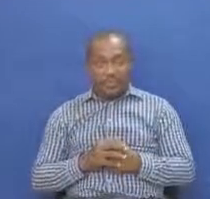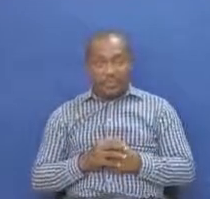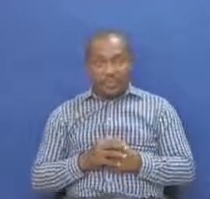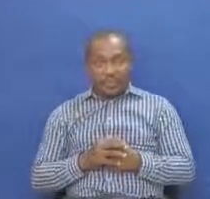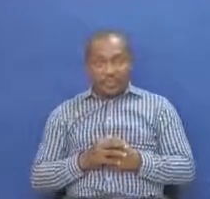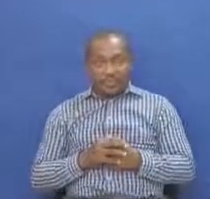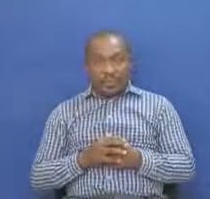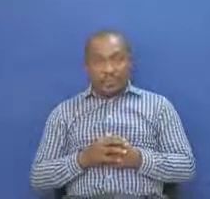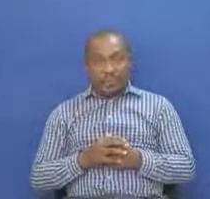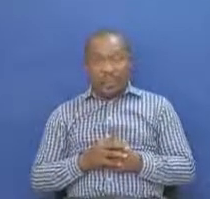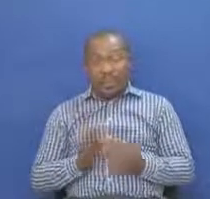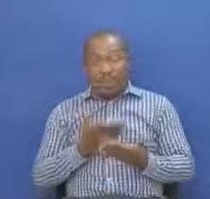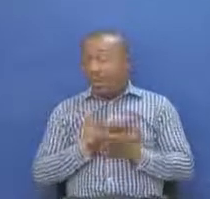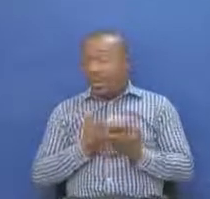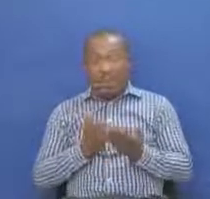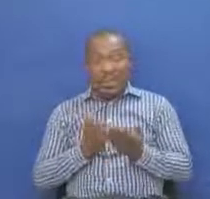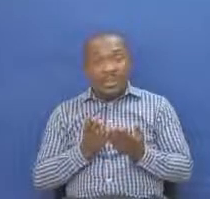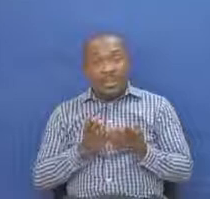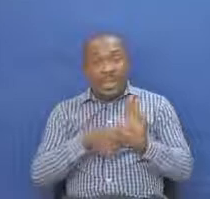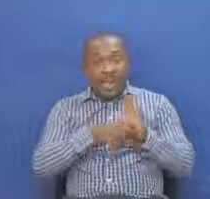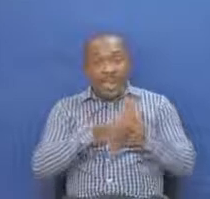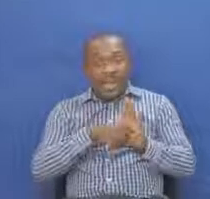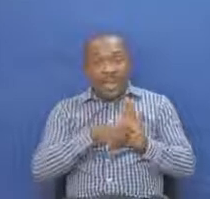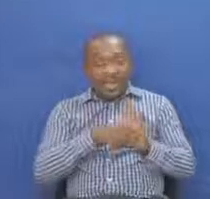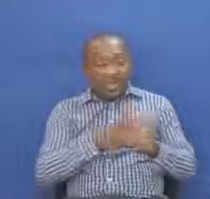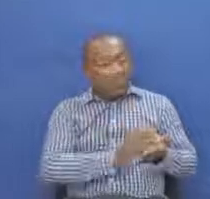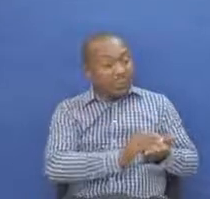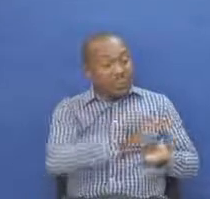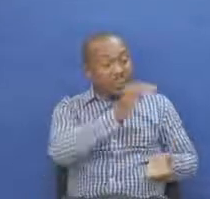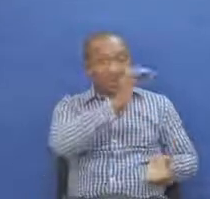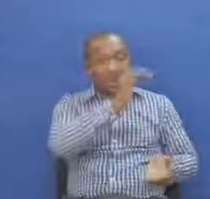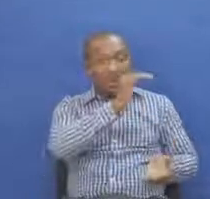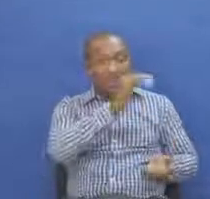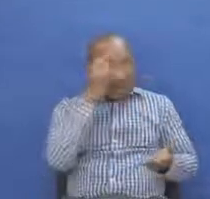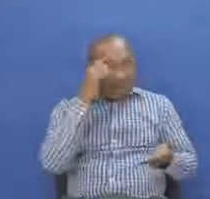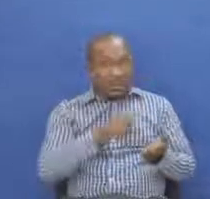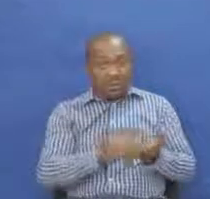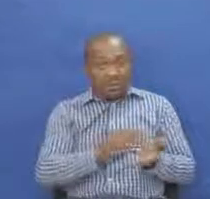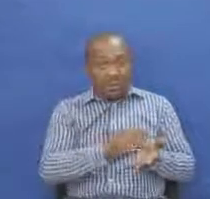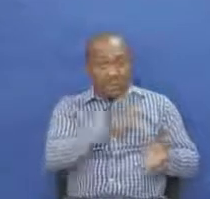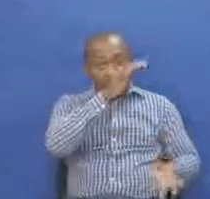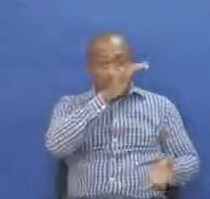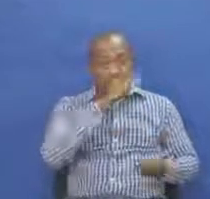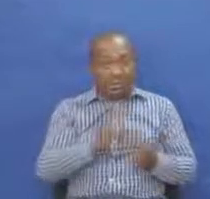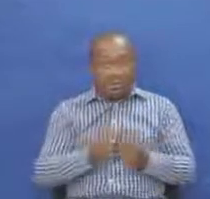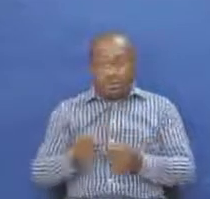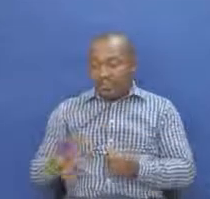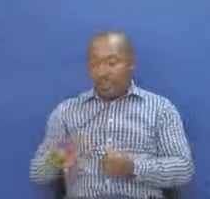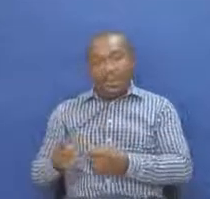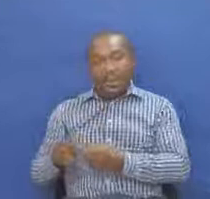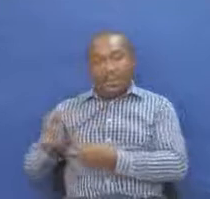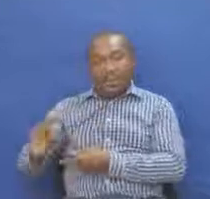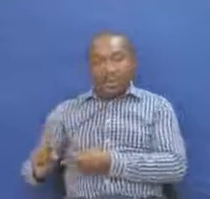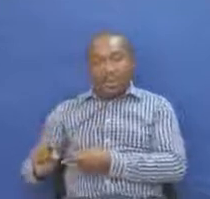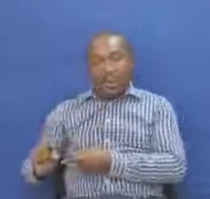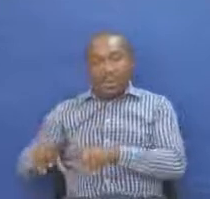no matter the negative growth occurs, which means when the cell increases is lower than the cell decrease, but organisms cannot